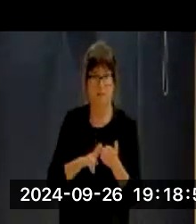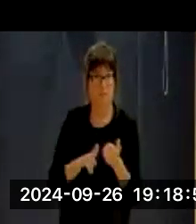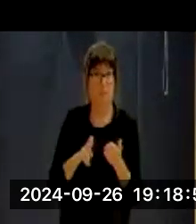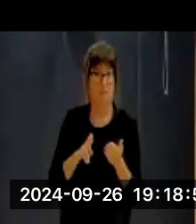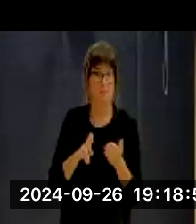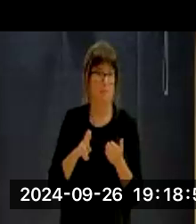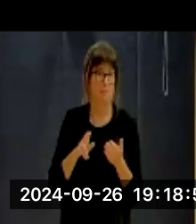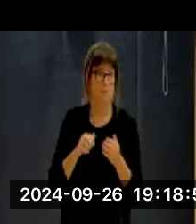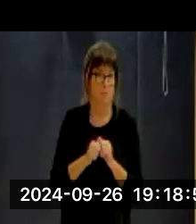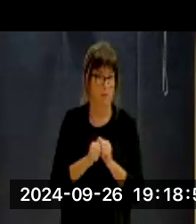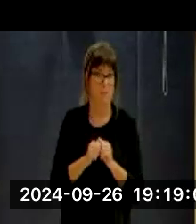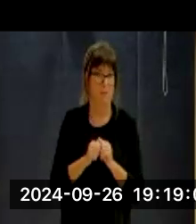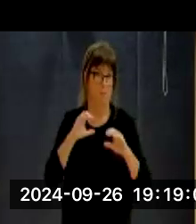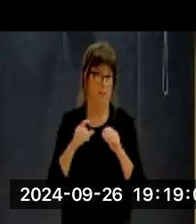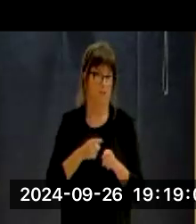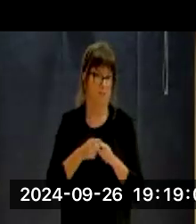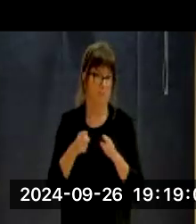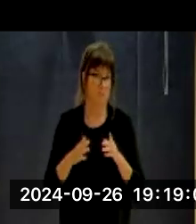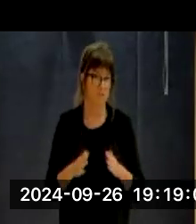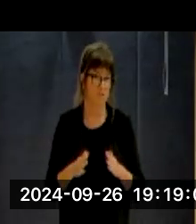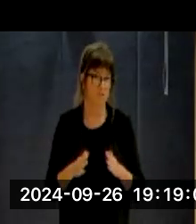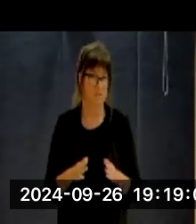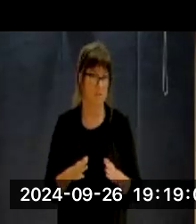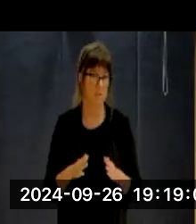a communication specialist who could